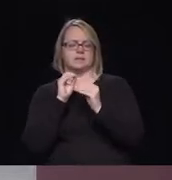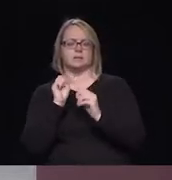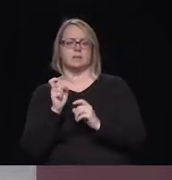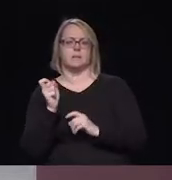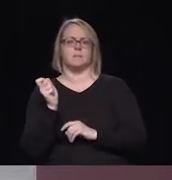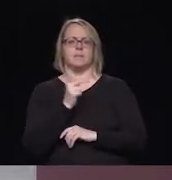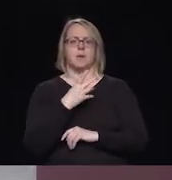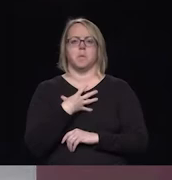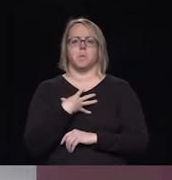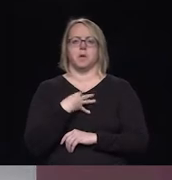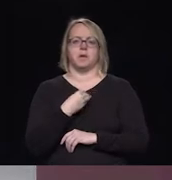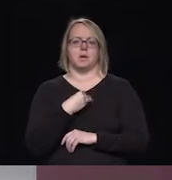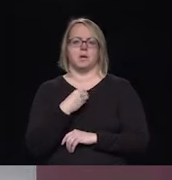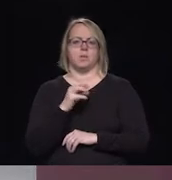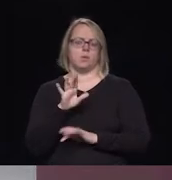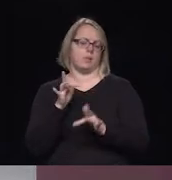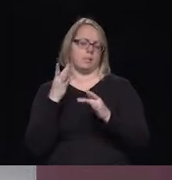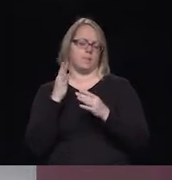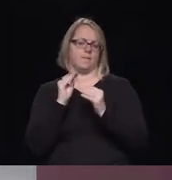to soften it up.